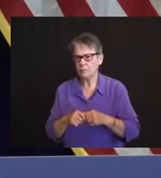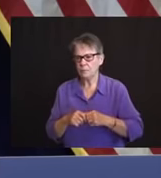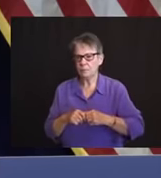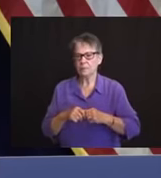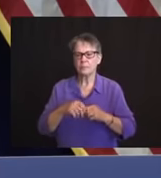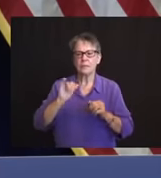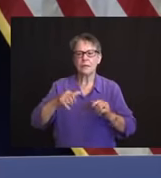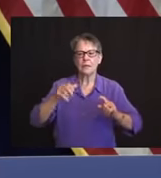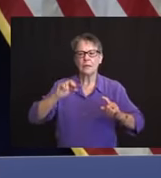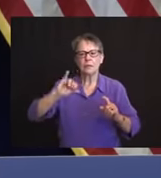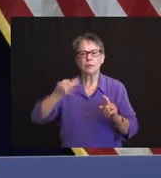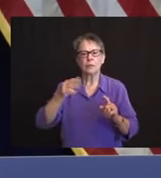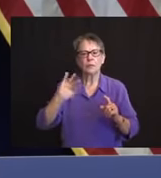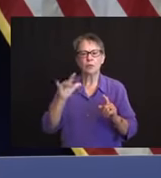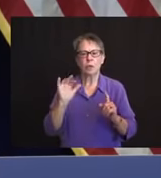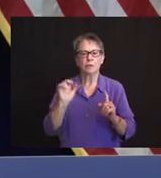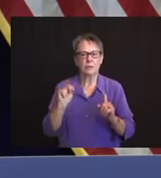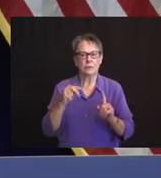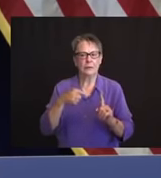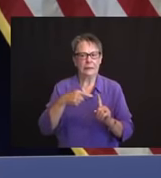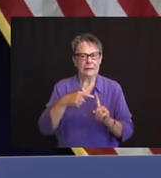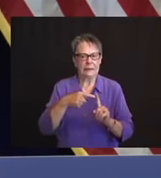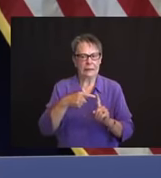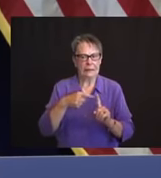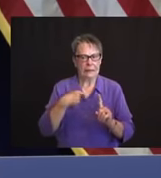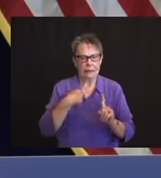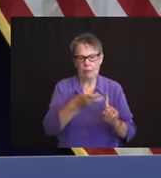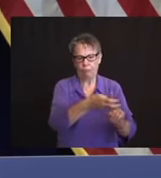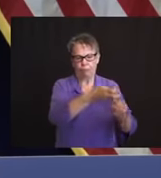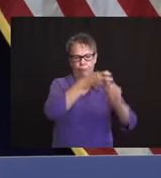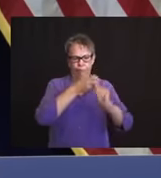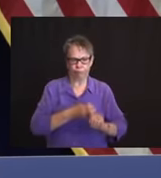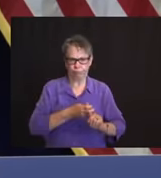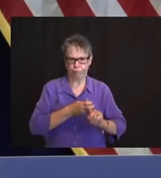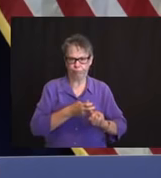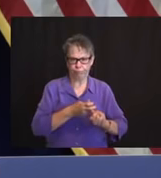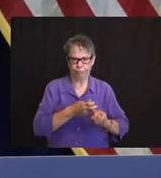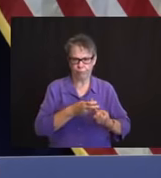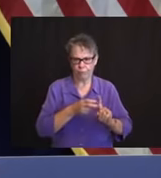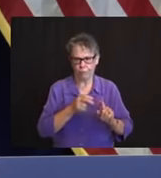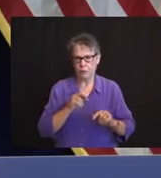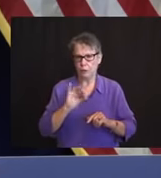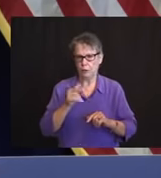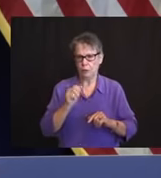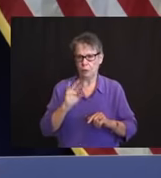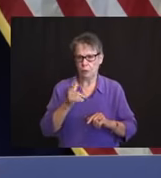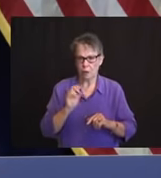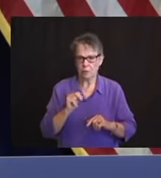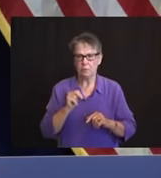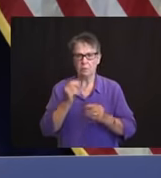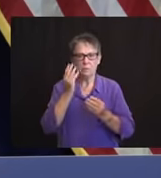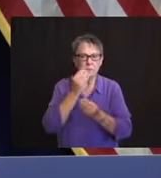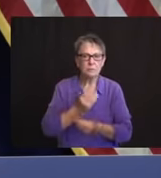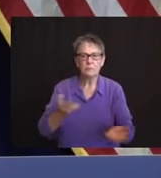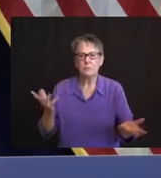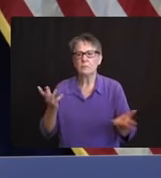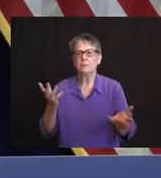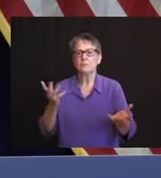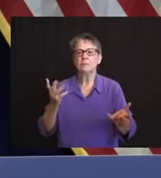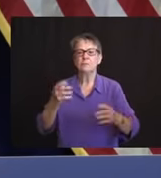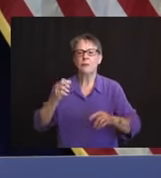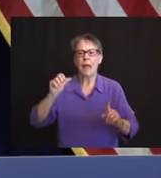in Atlantic City. And he issued something that was called the Atlantic City Transition